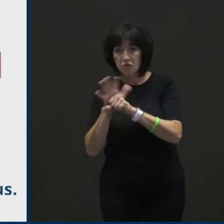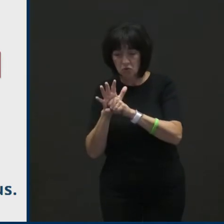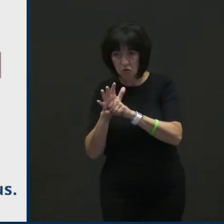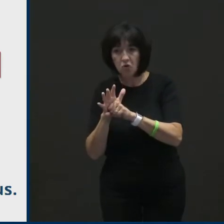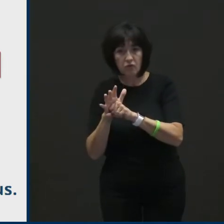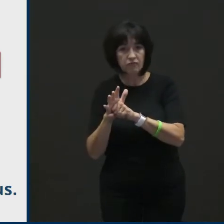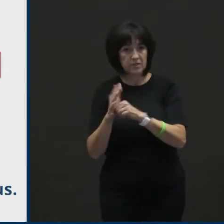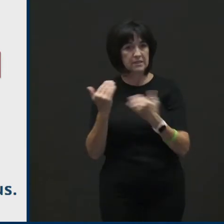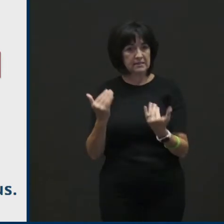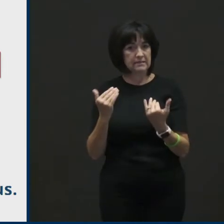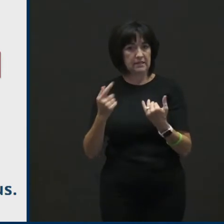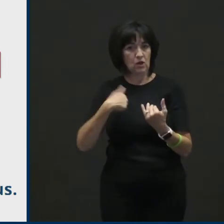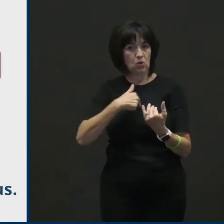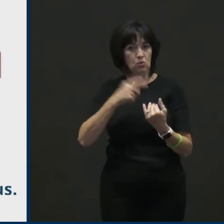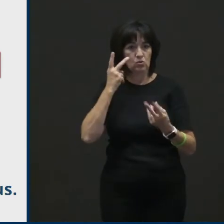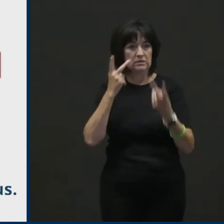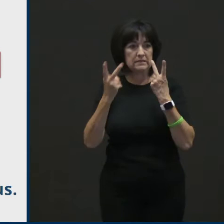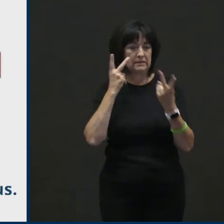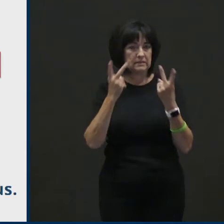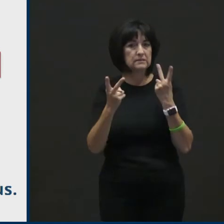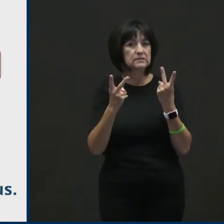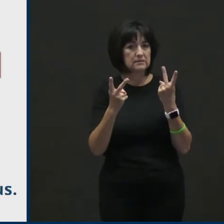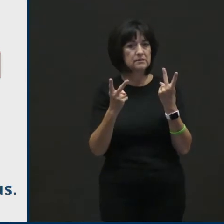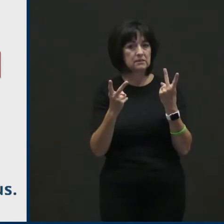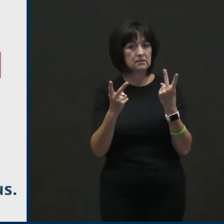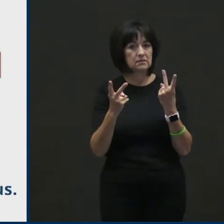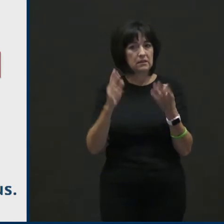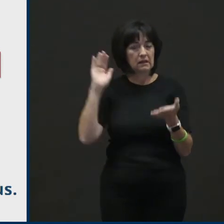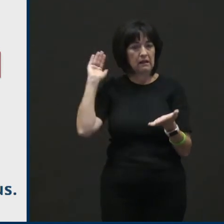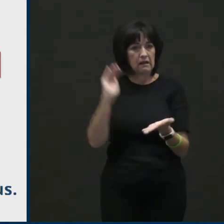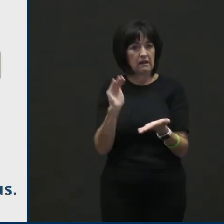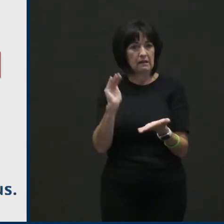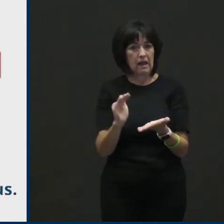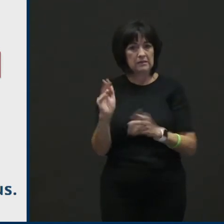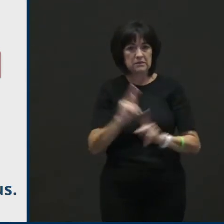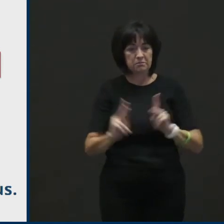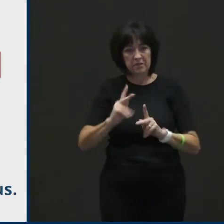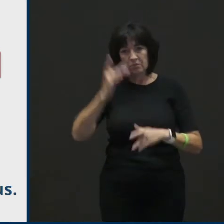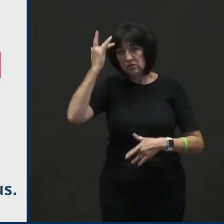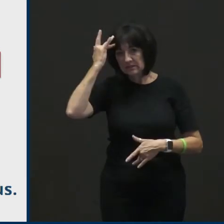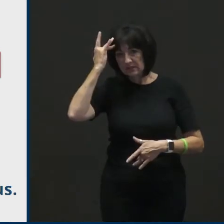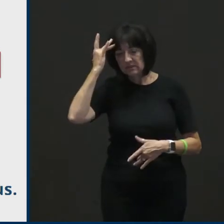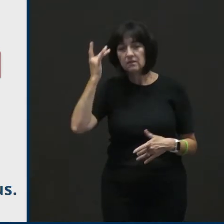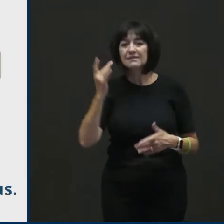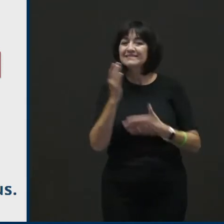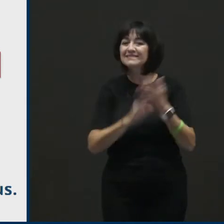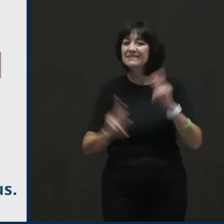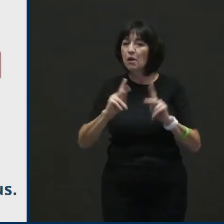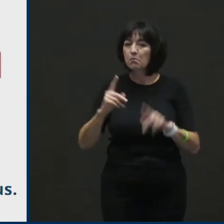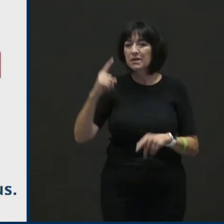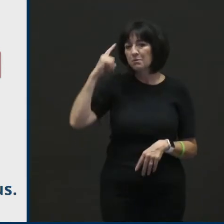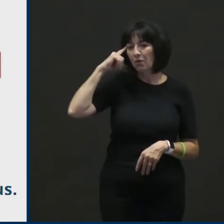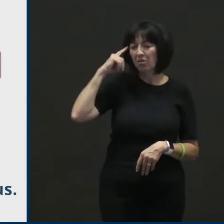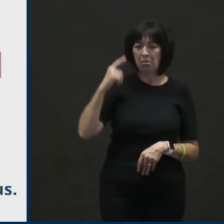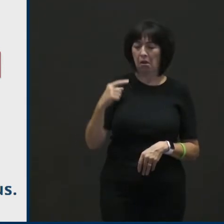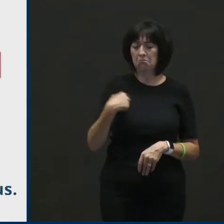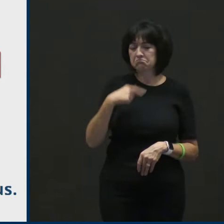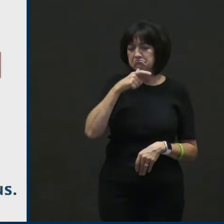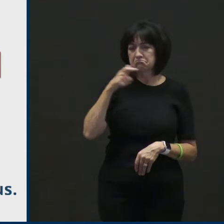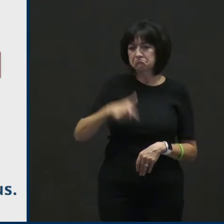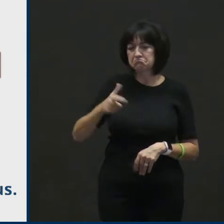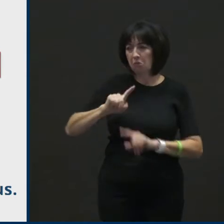healthier. We need to get, some people just think that it's not necessary to get tested. We do need people to continue to